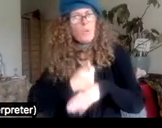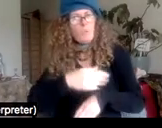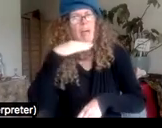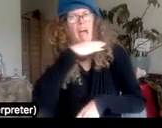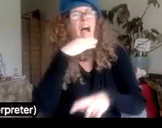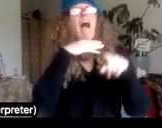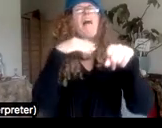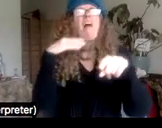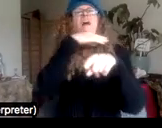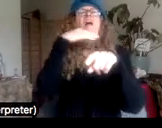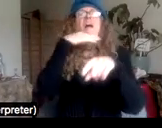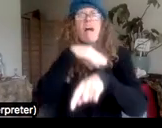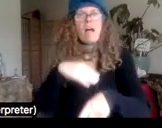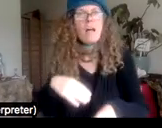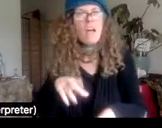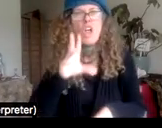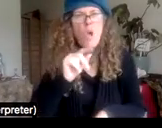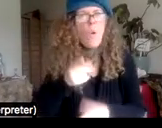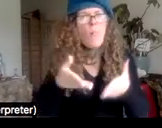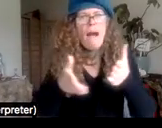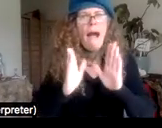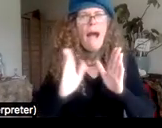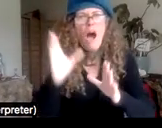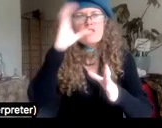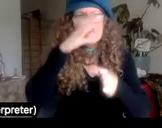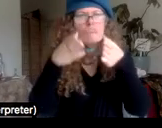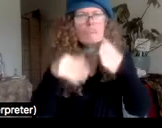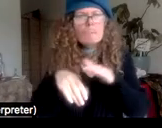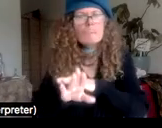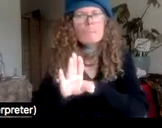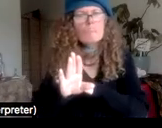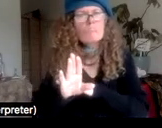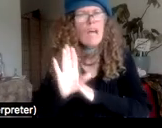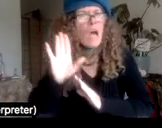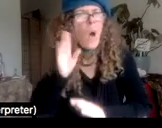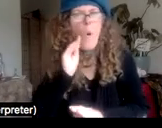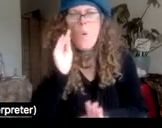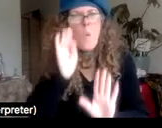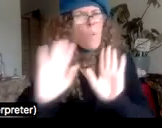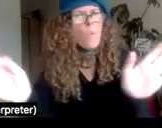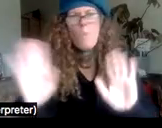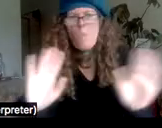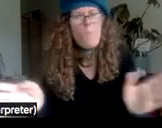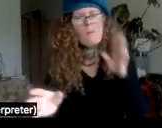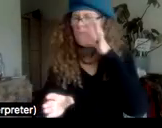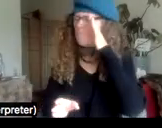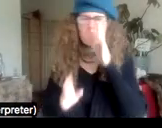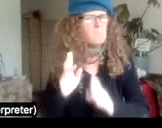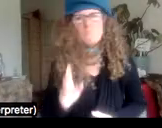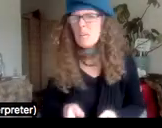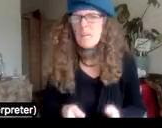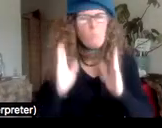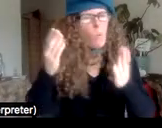lying. No one would allow a stranger into their home. No one would